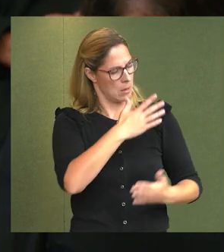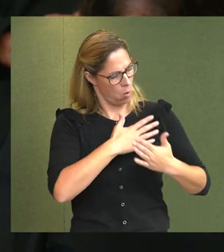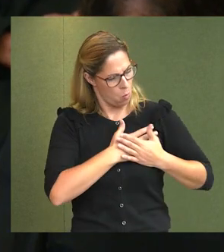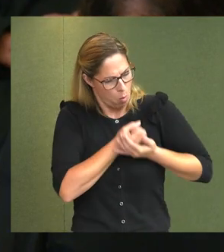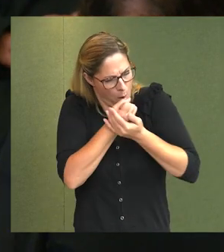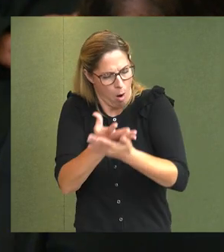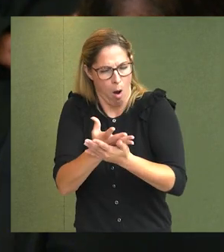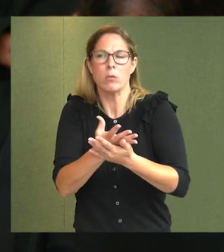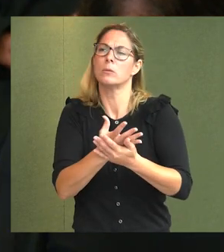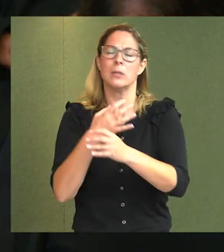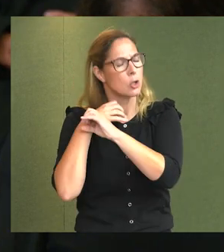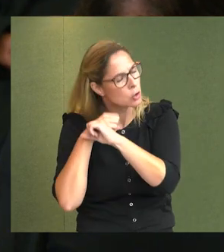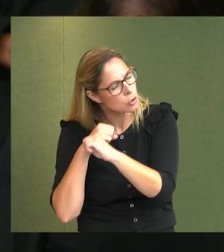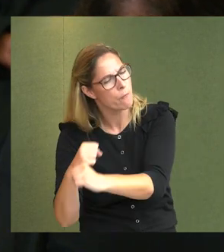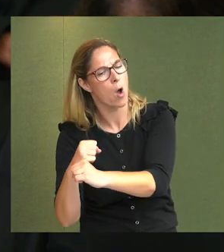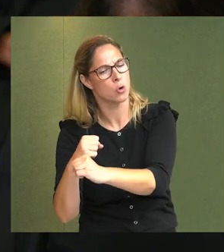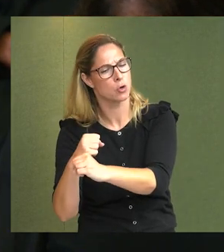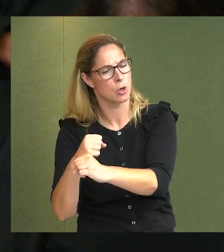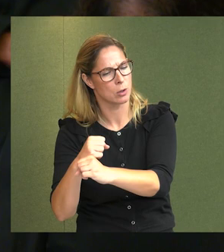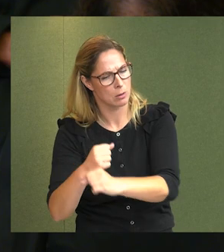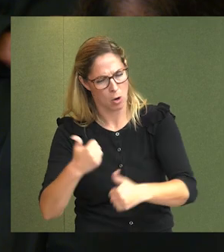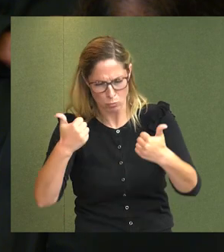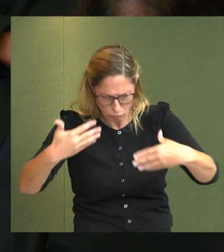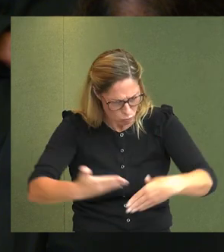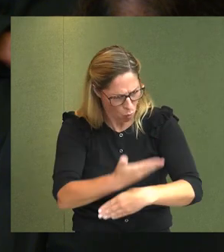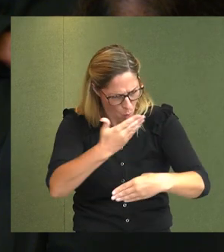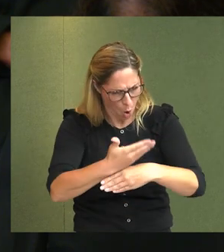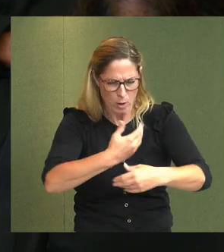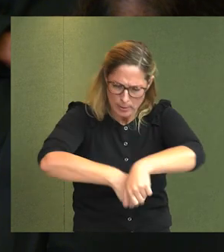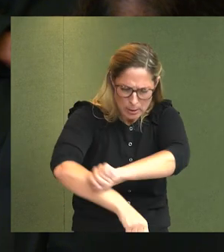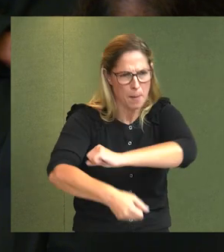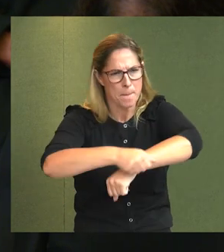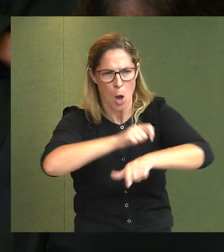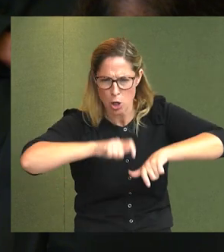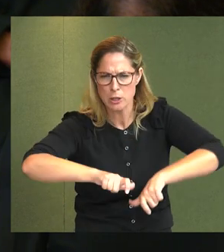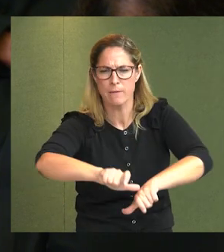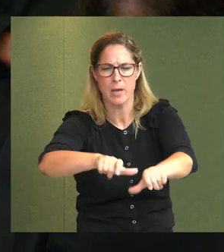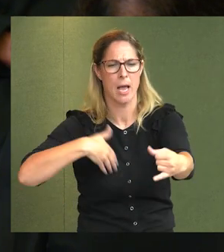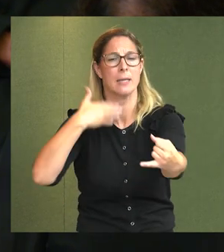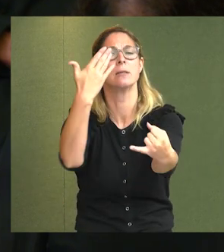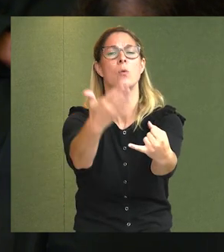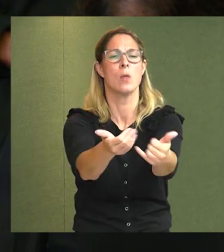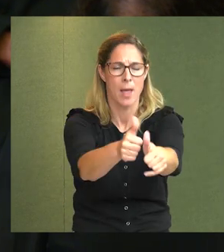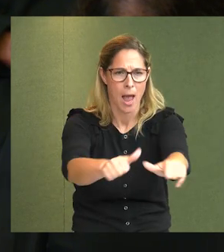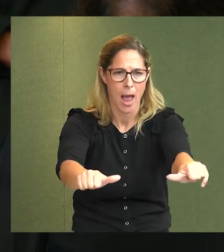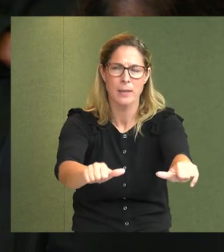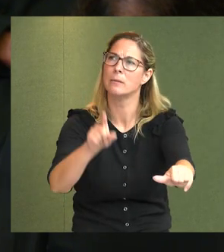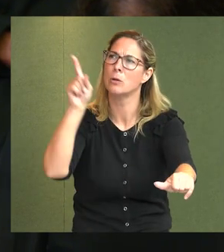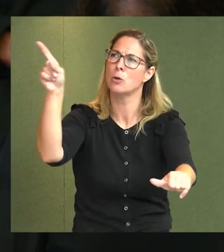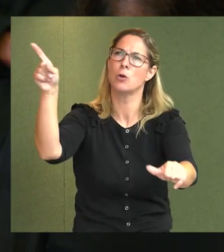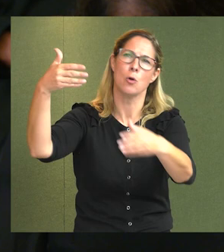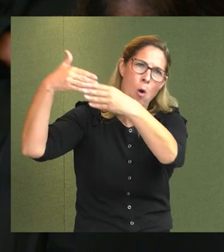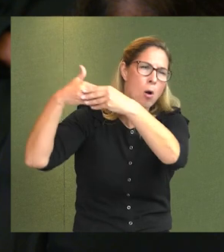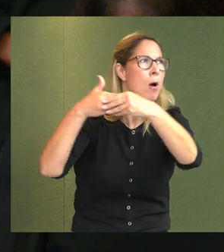and persevering in good works unto the end, may by your guidance come to your everlasting